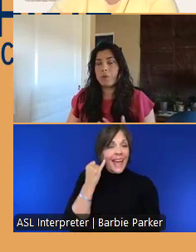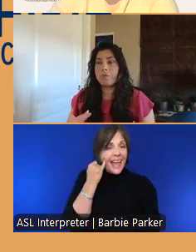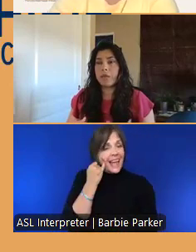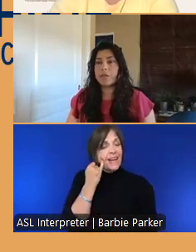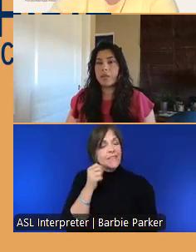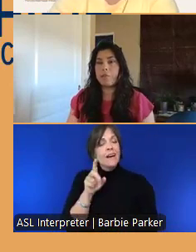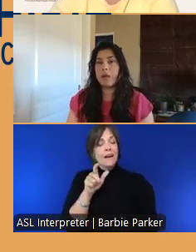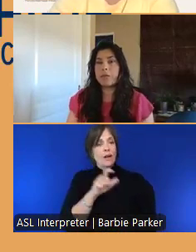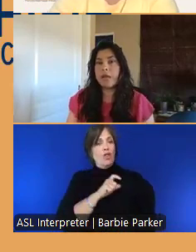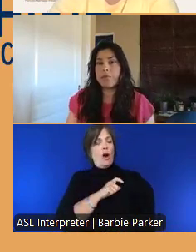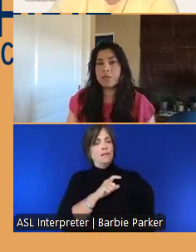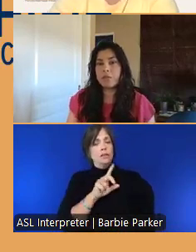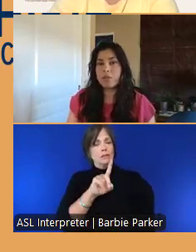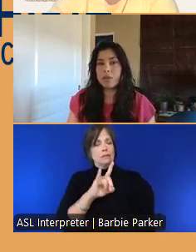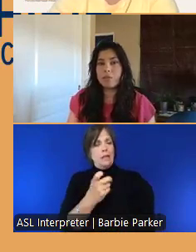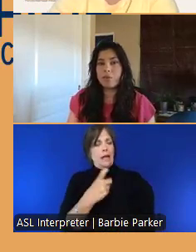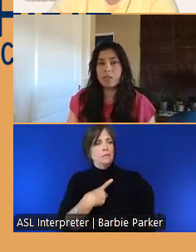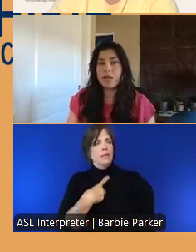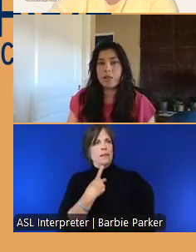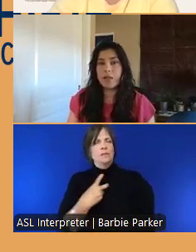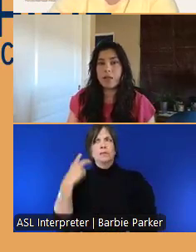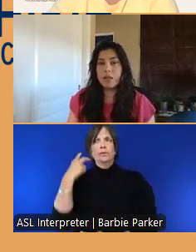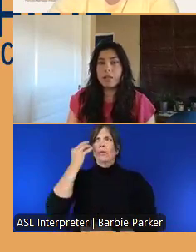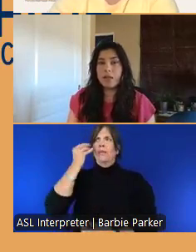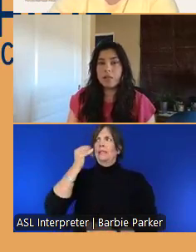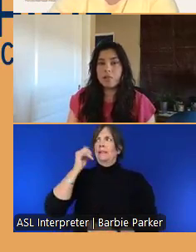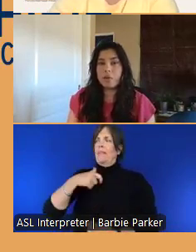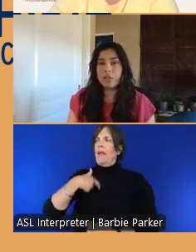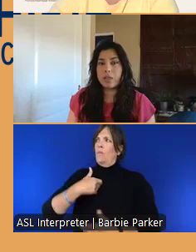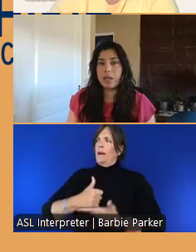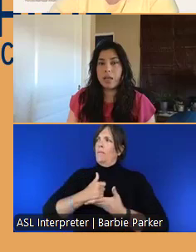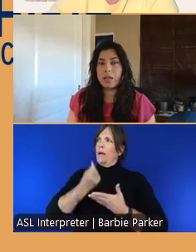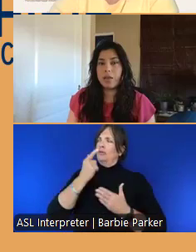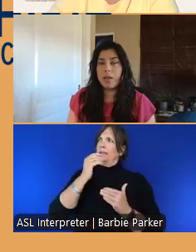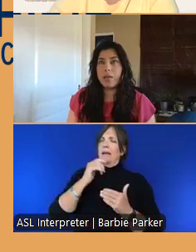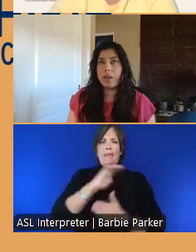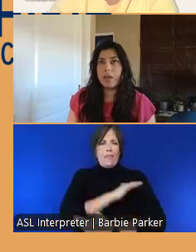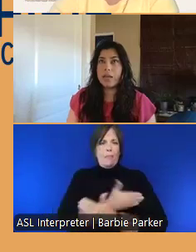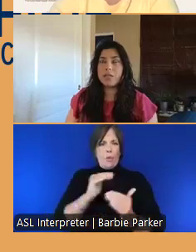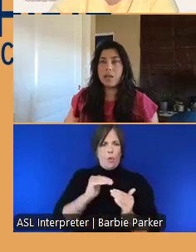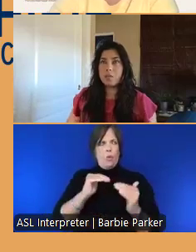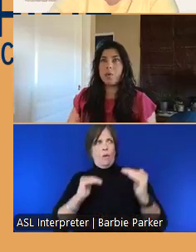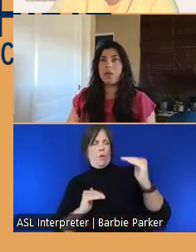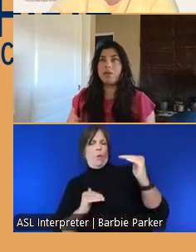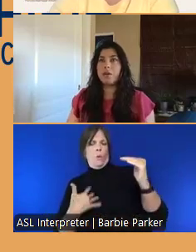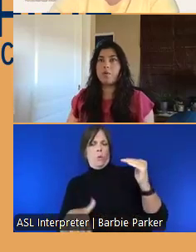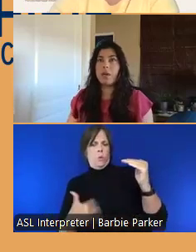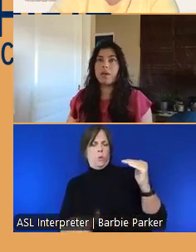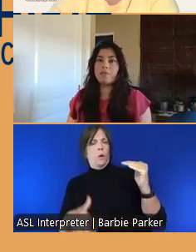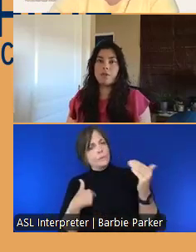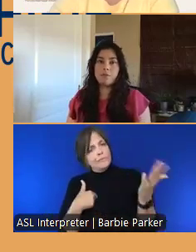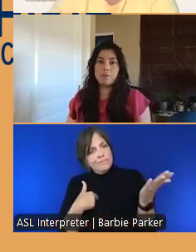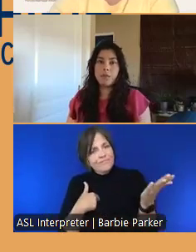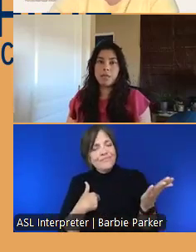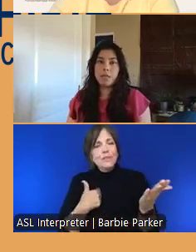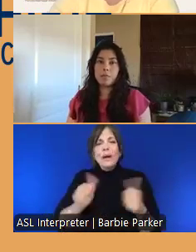it would have helped me reflect on that power dynamic. So I just kind of wanted to highlight that situation. And at any touch point along the